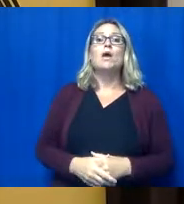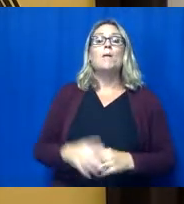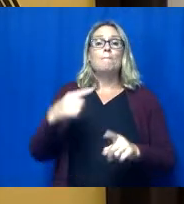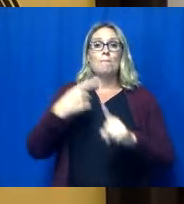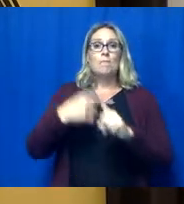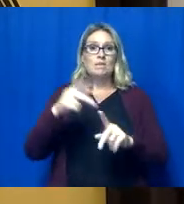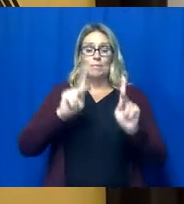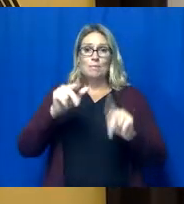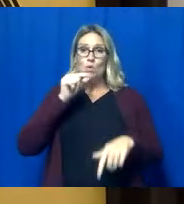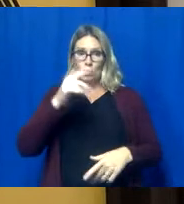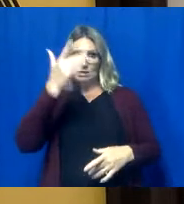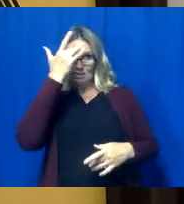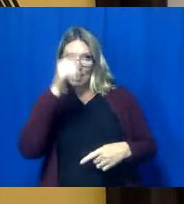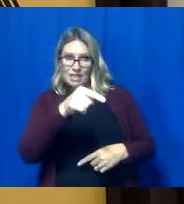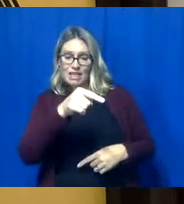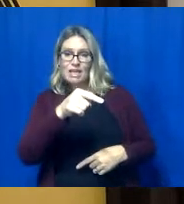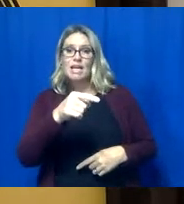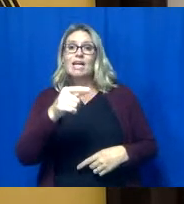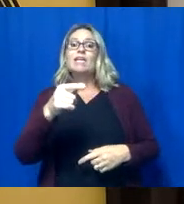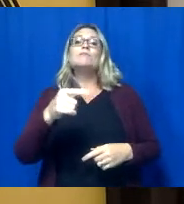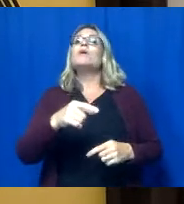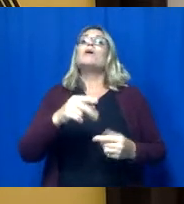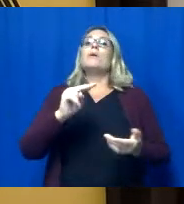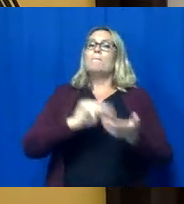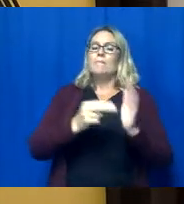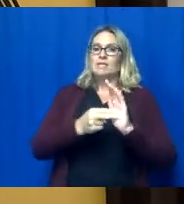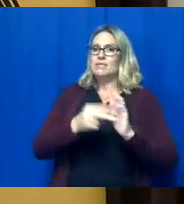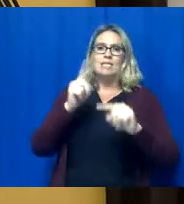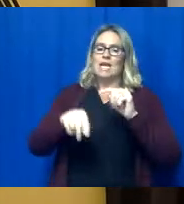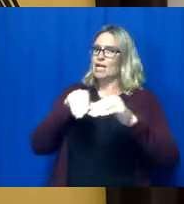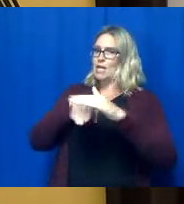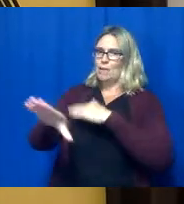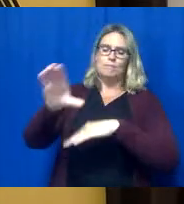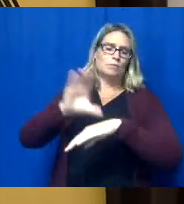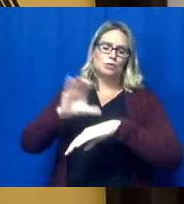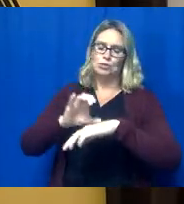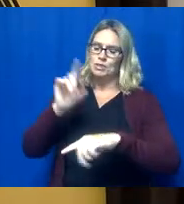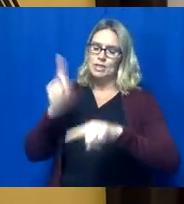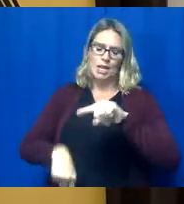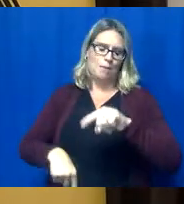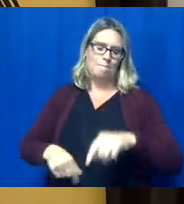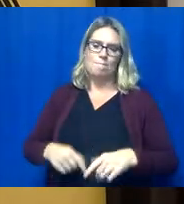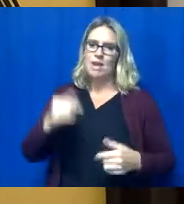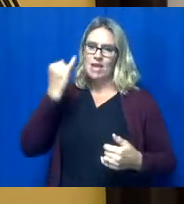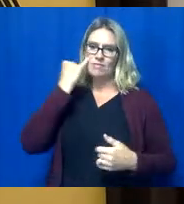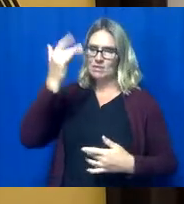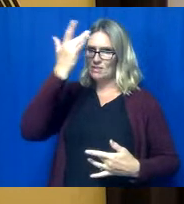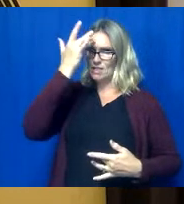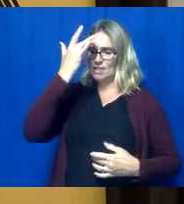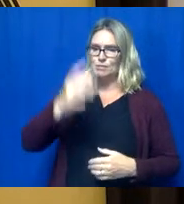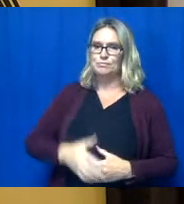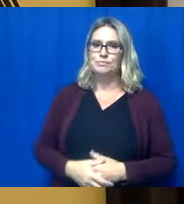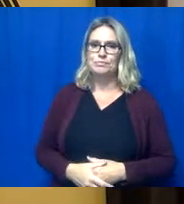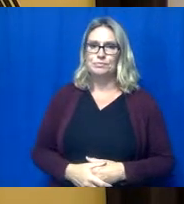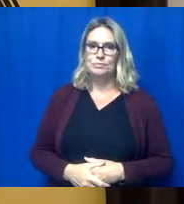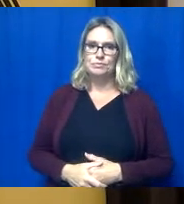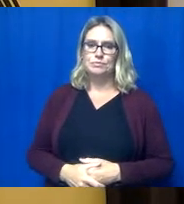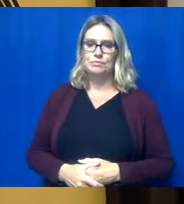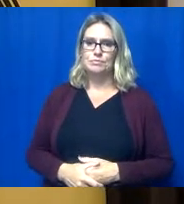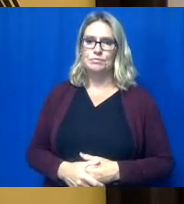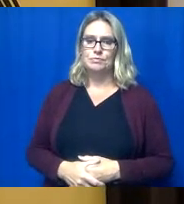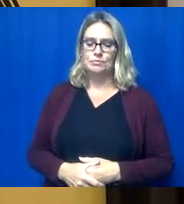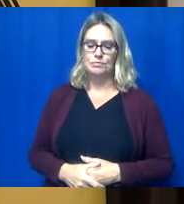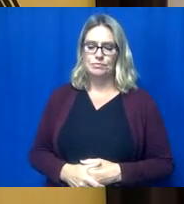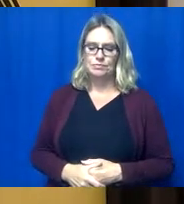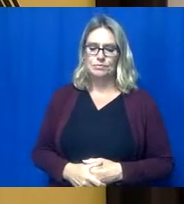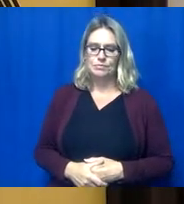and those who have been instructed to self-isolate from entering the venue. En plus de vaccination complète